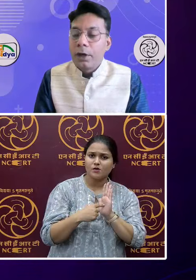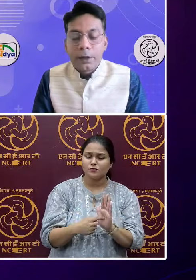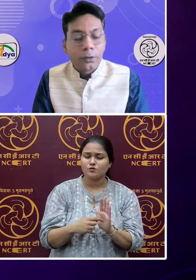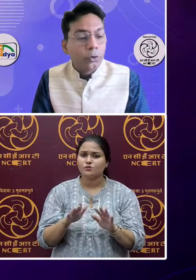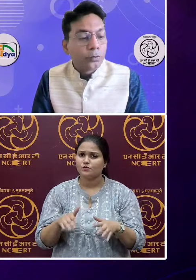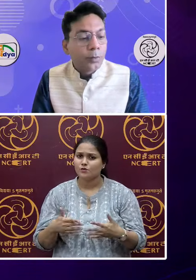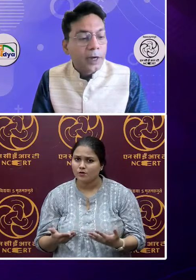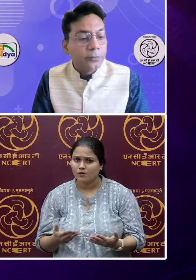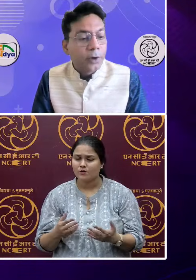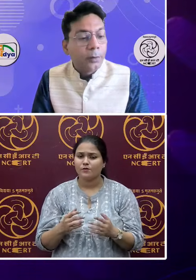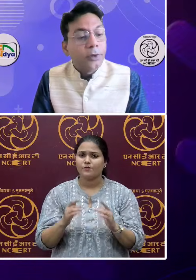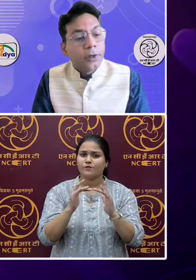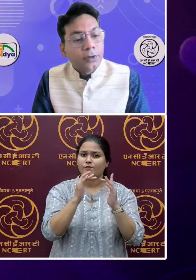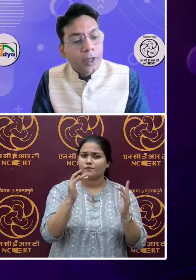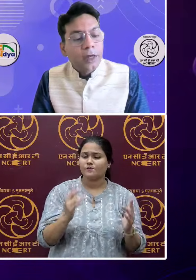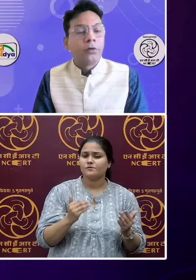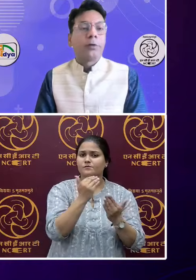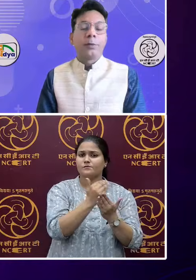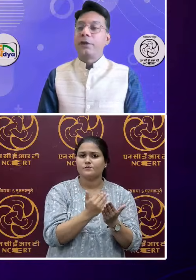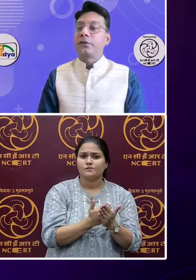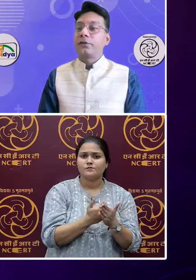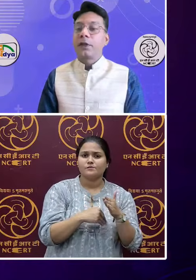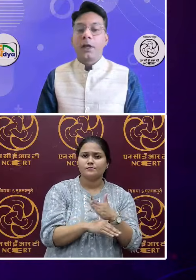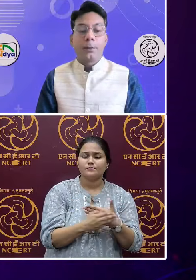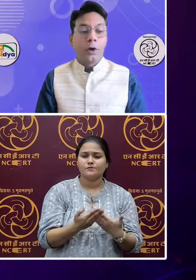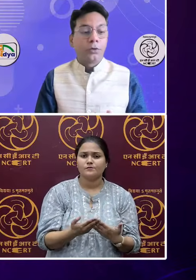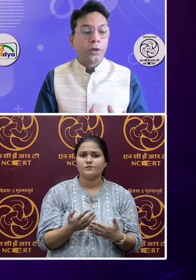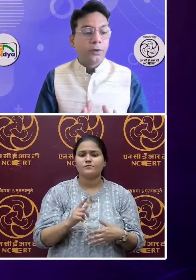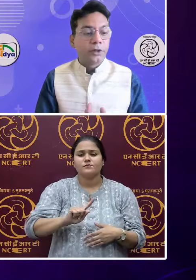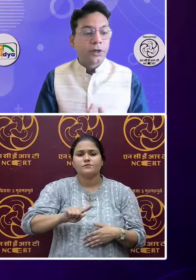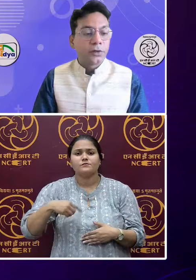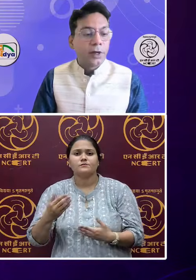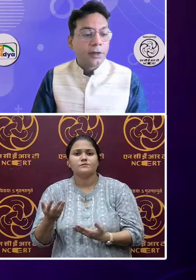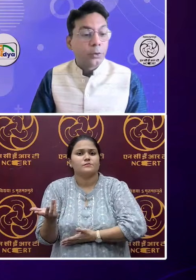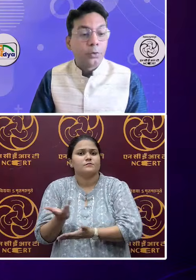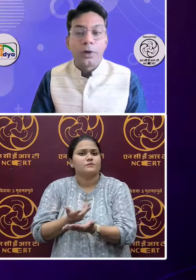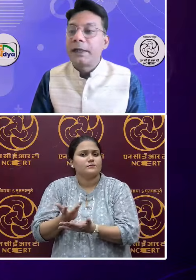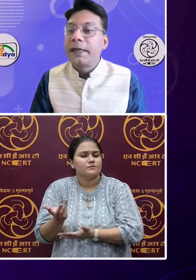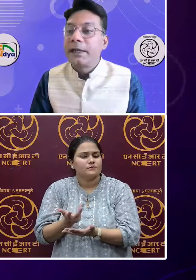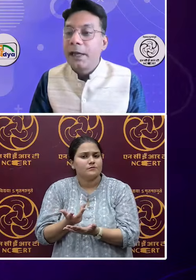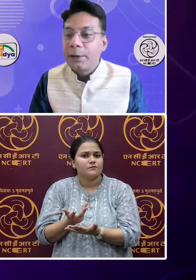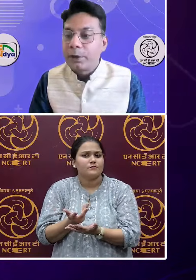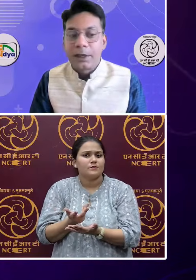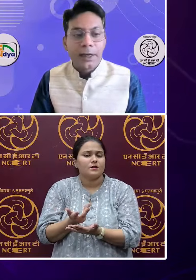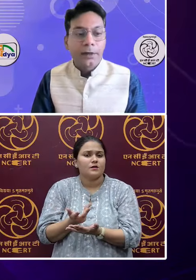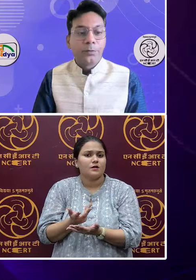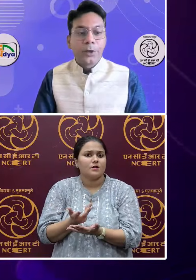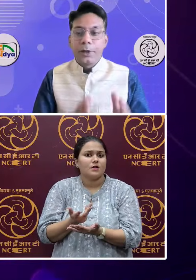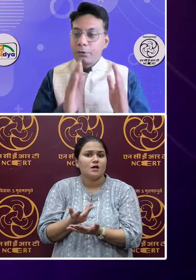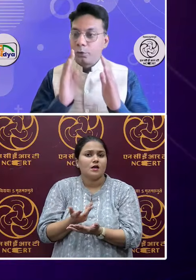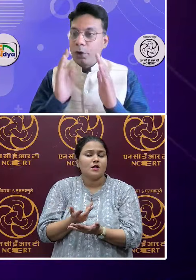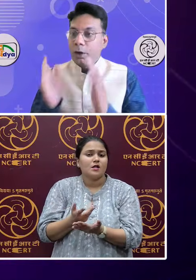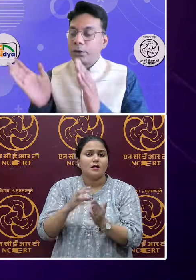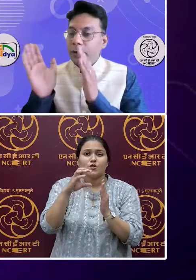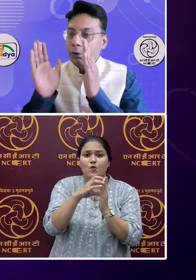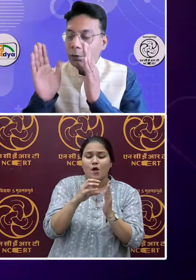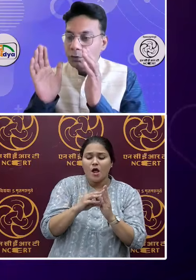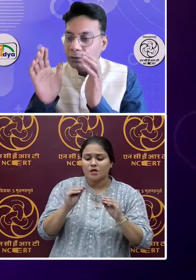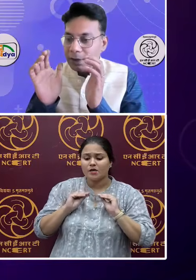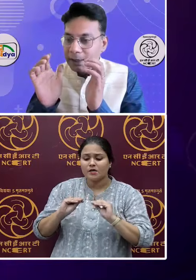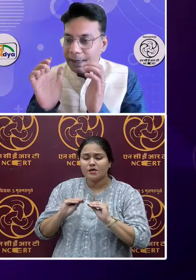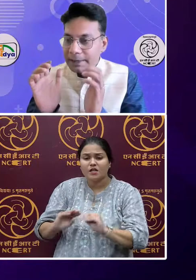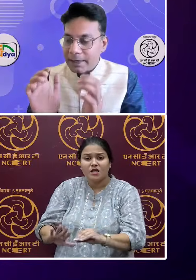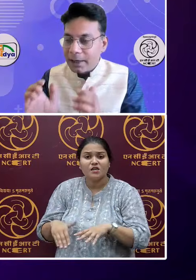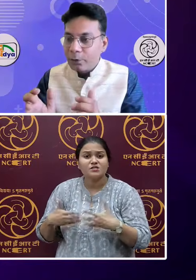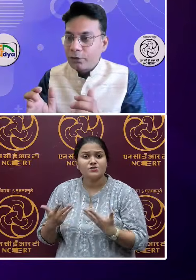in online course platform. Then we will be discussing about the features related to content delivery, correct? So how the